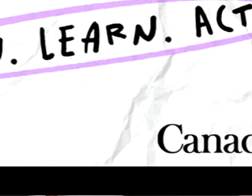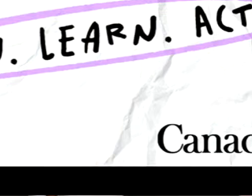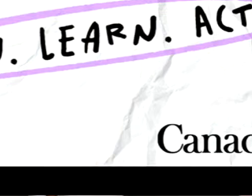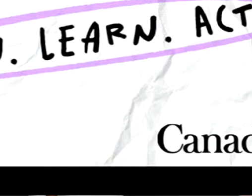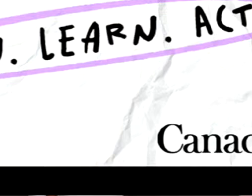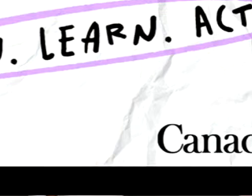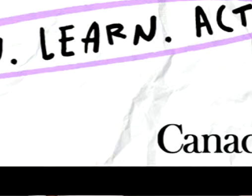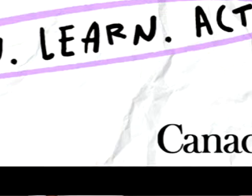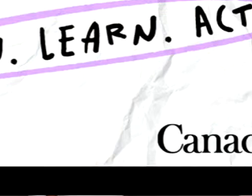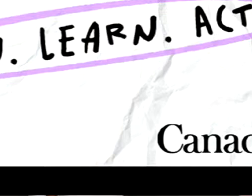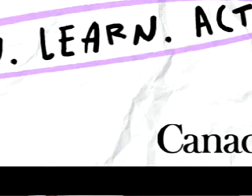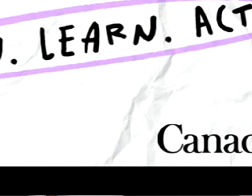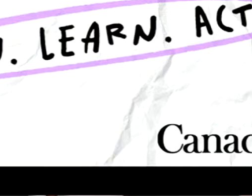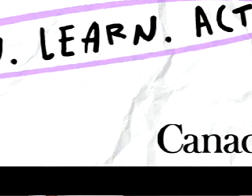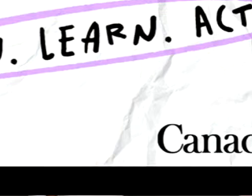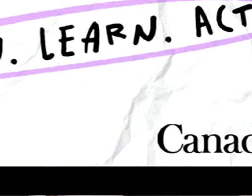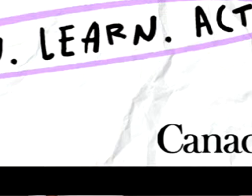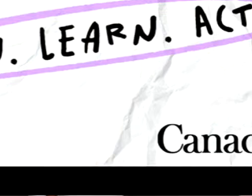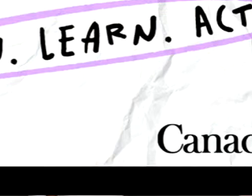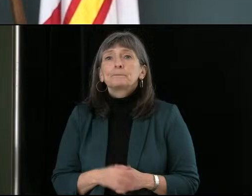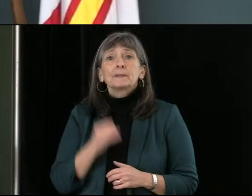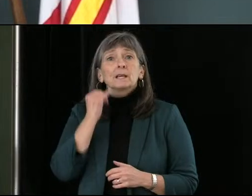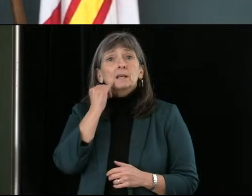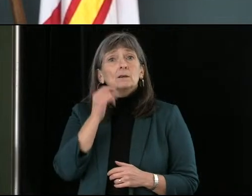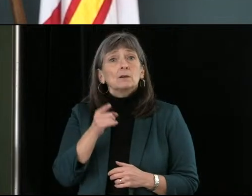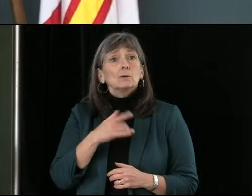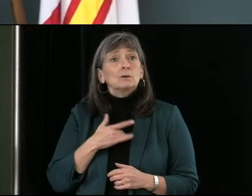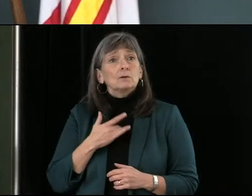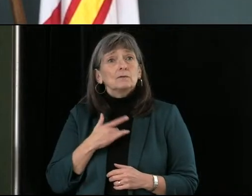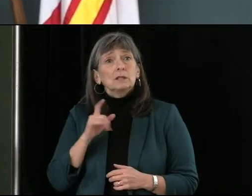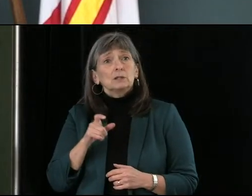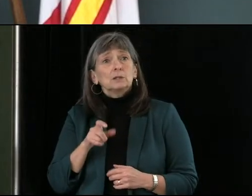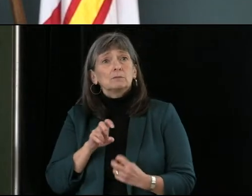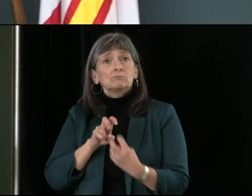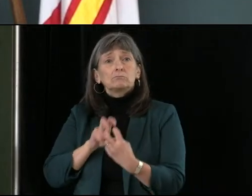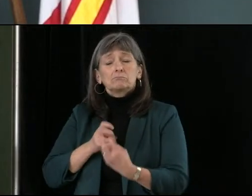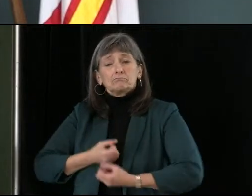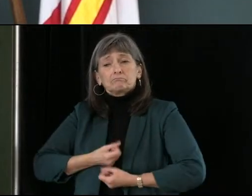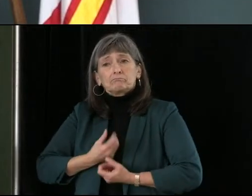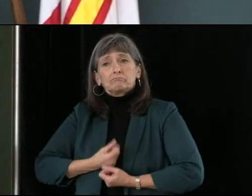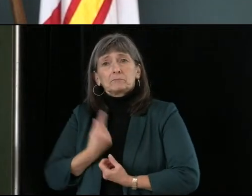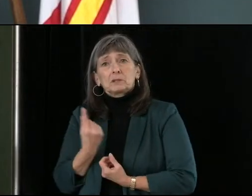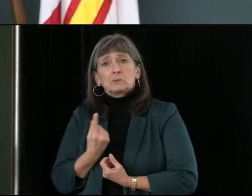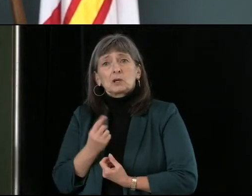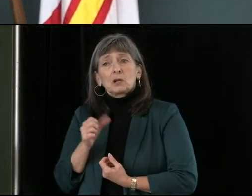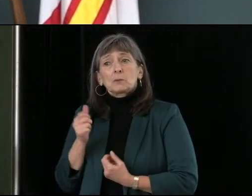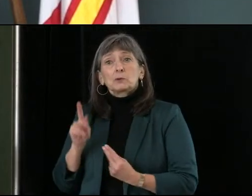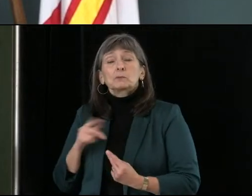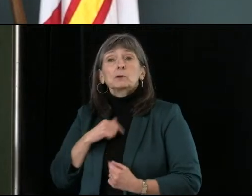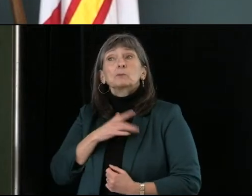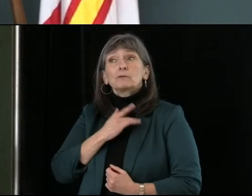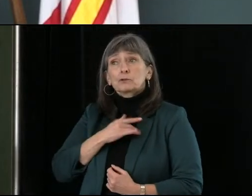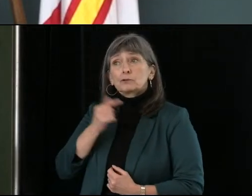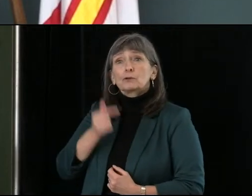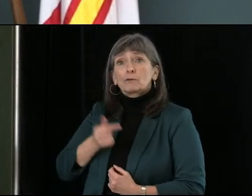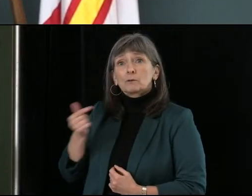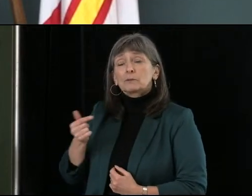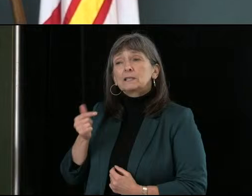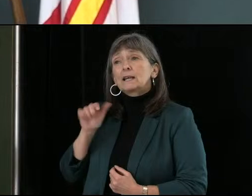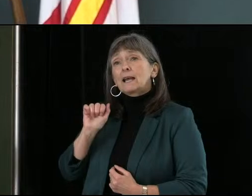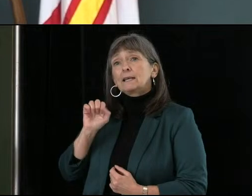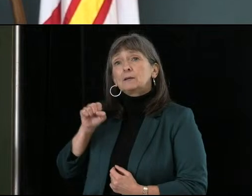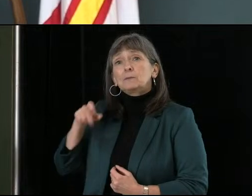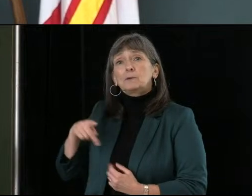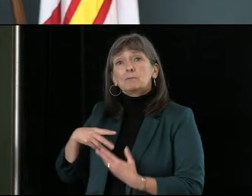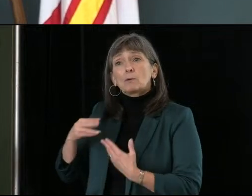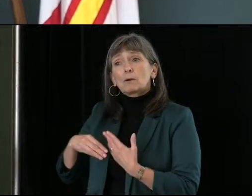security desk. If you feel like you would like to talk to someone today, we've arranged through the provincial government's Employee